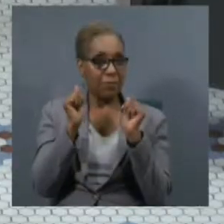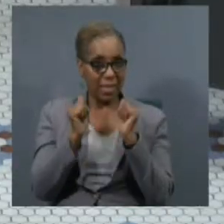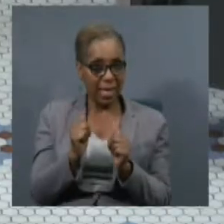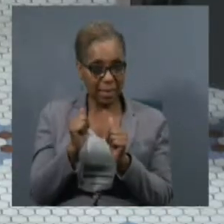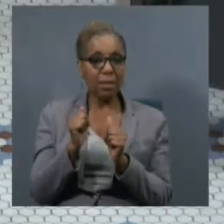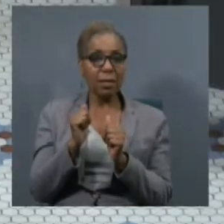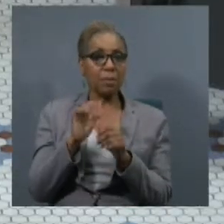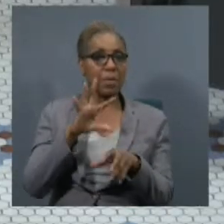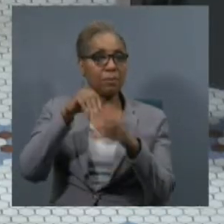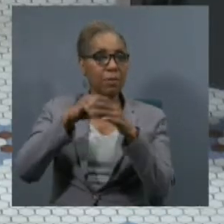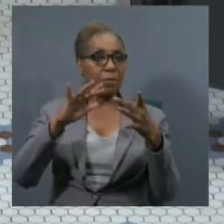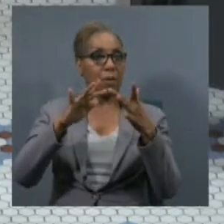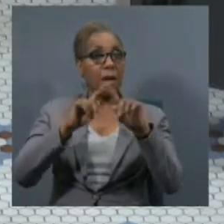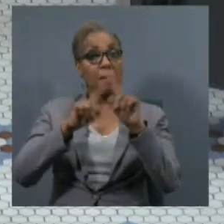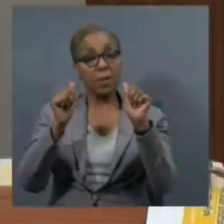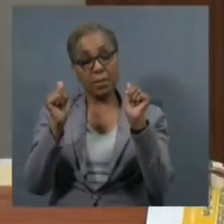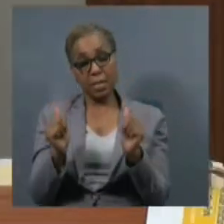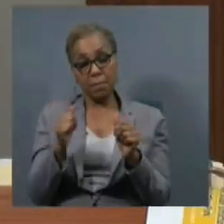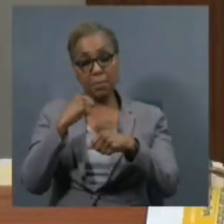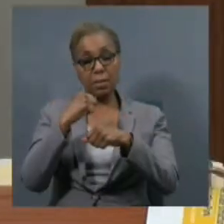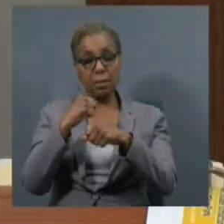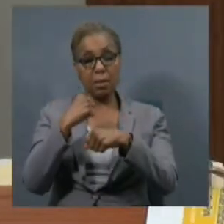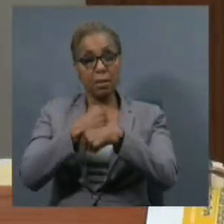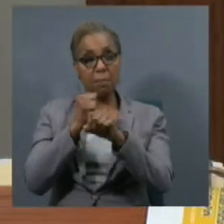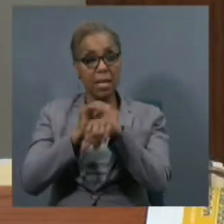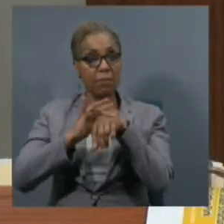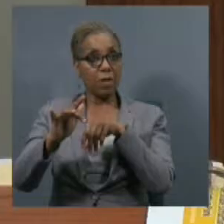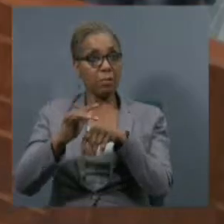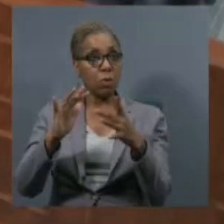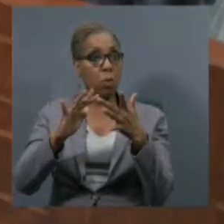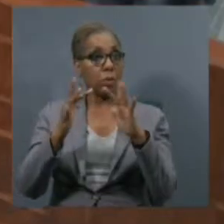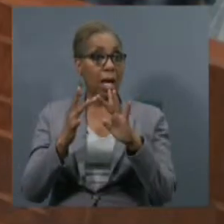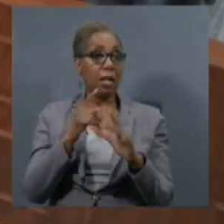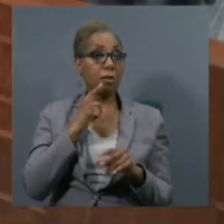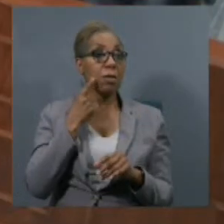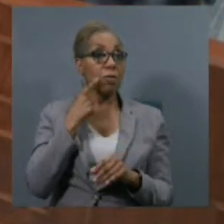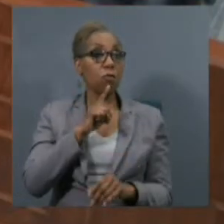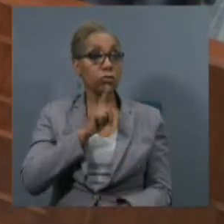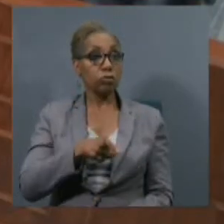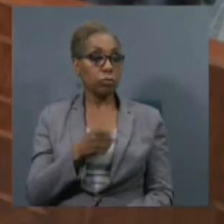be made available online for sure. Thank you. Mm-hmm.